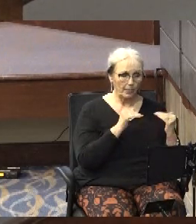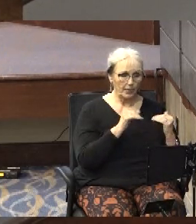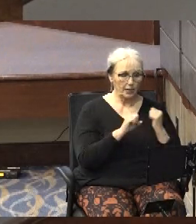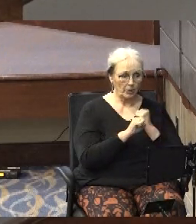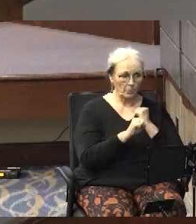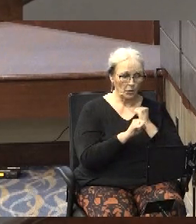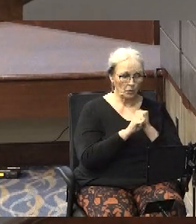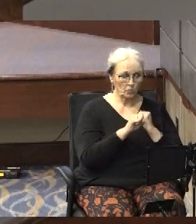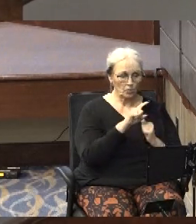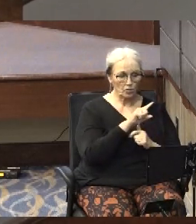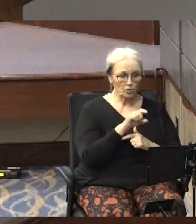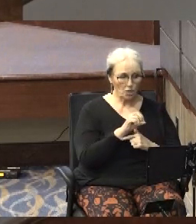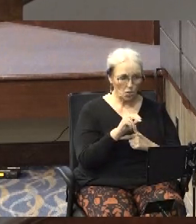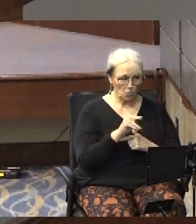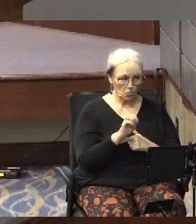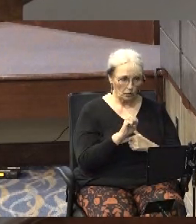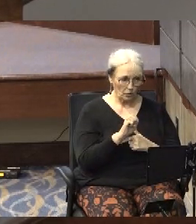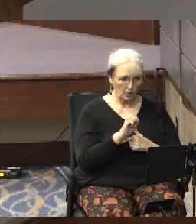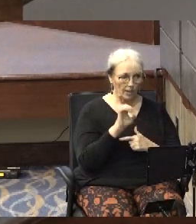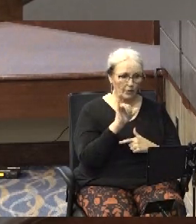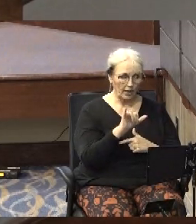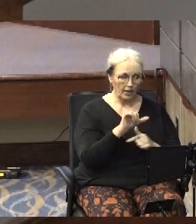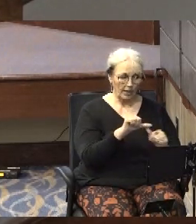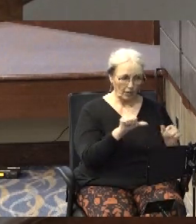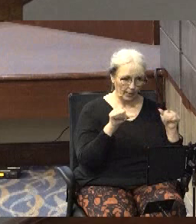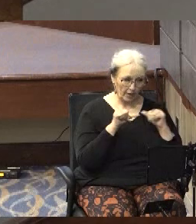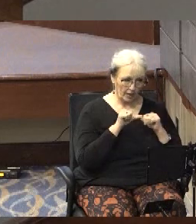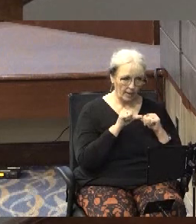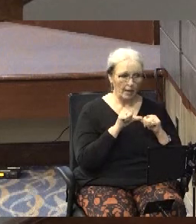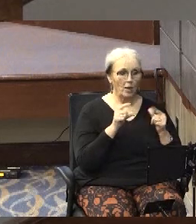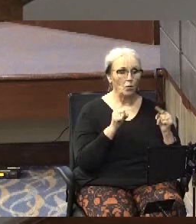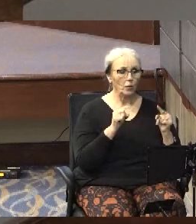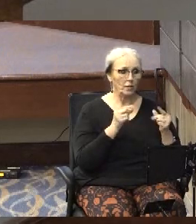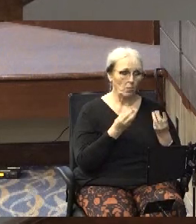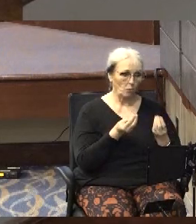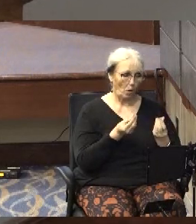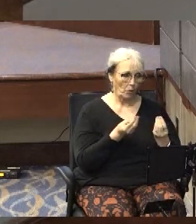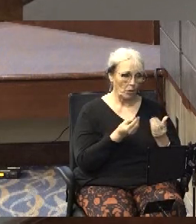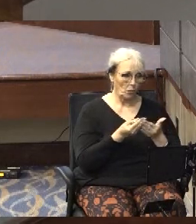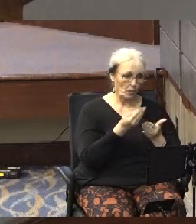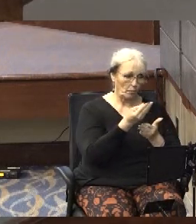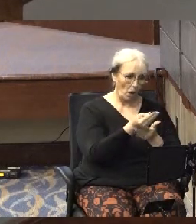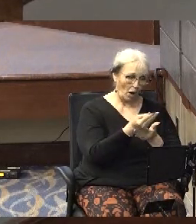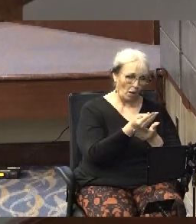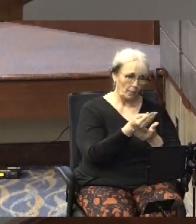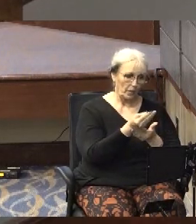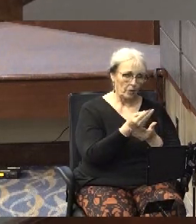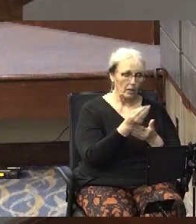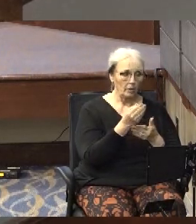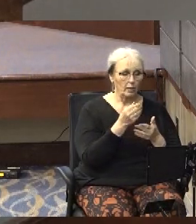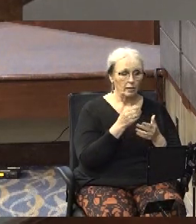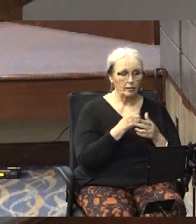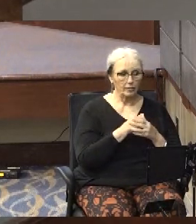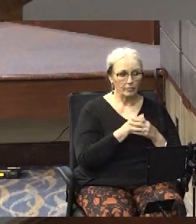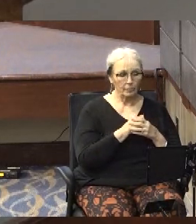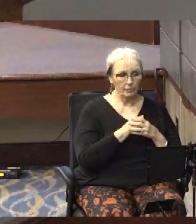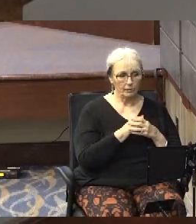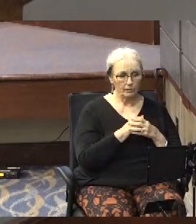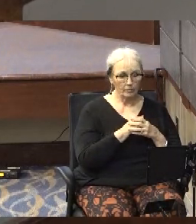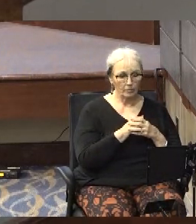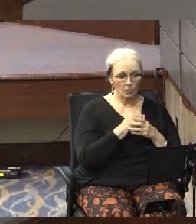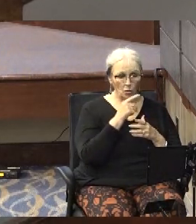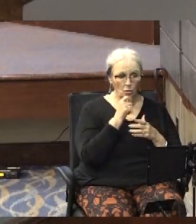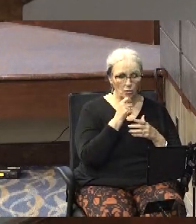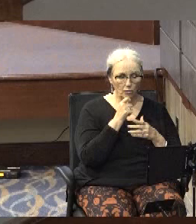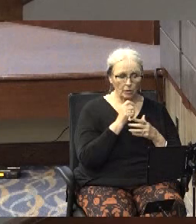zoning in that neighborhood. And when those properties were bought by subsequent purchasers and